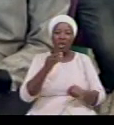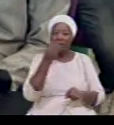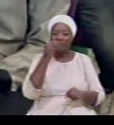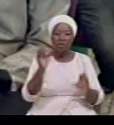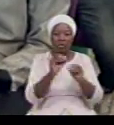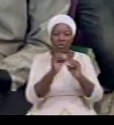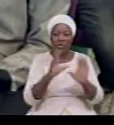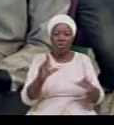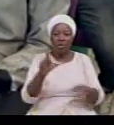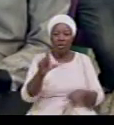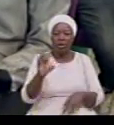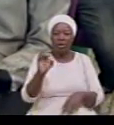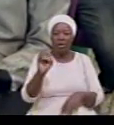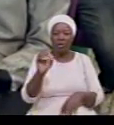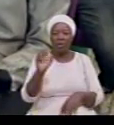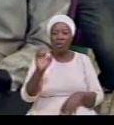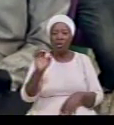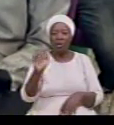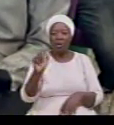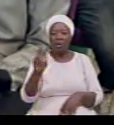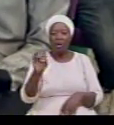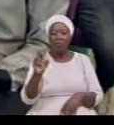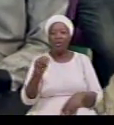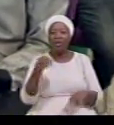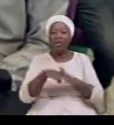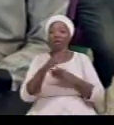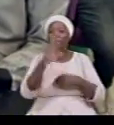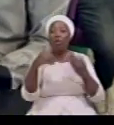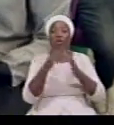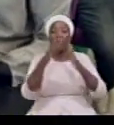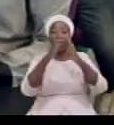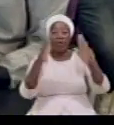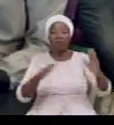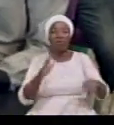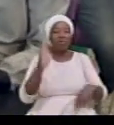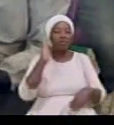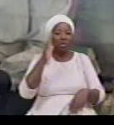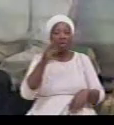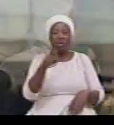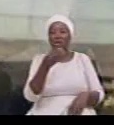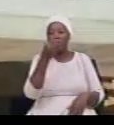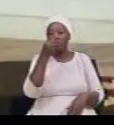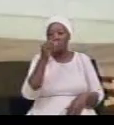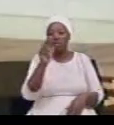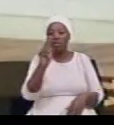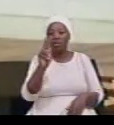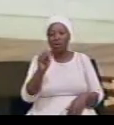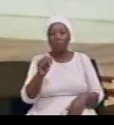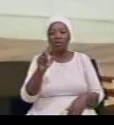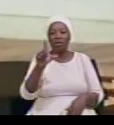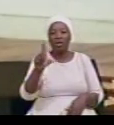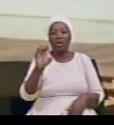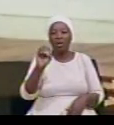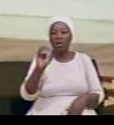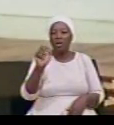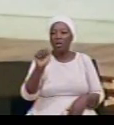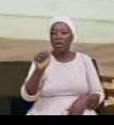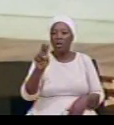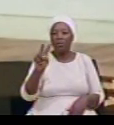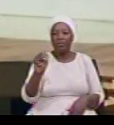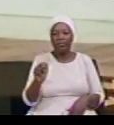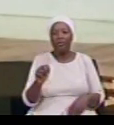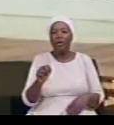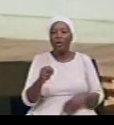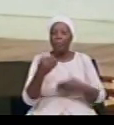your habitations shall ye eat unleavened bread.